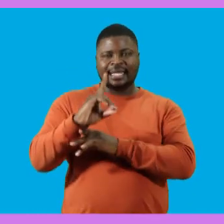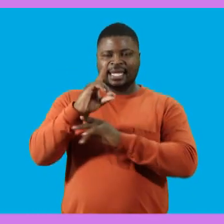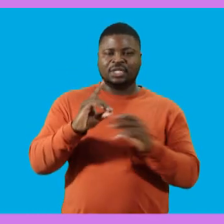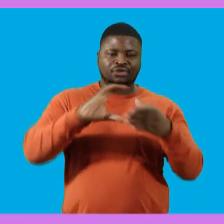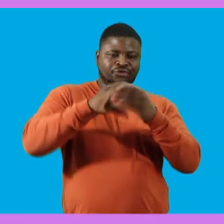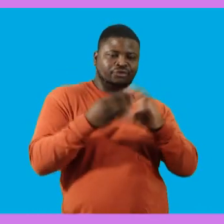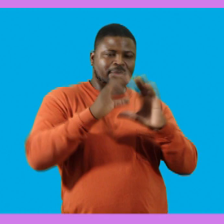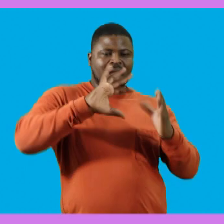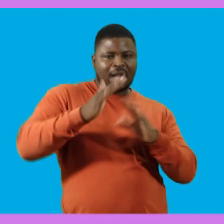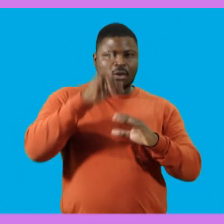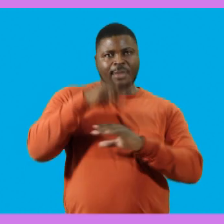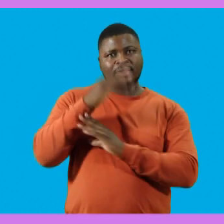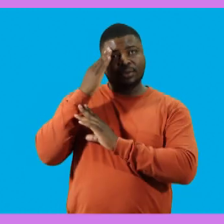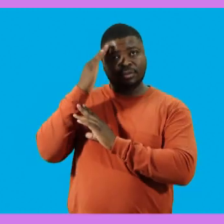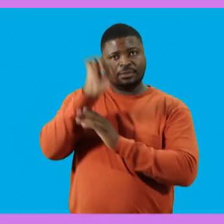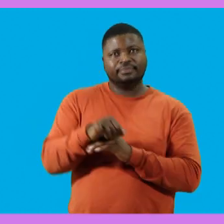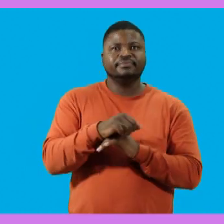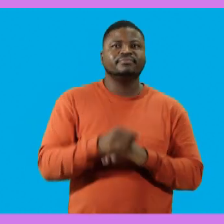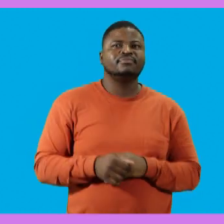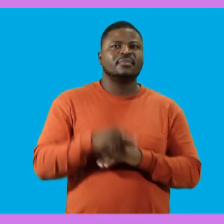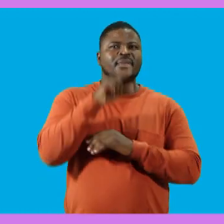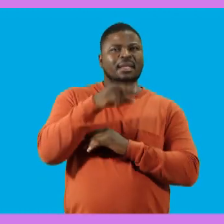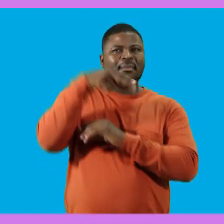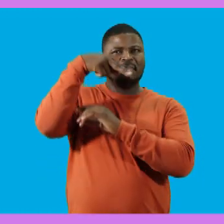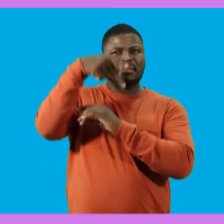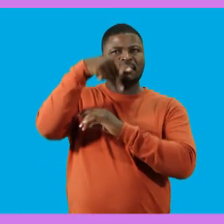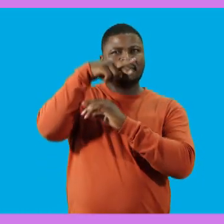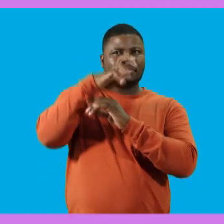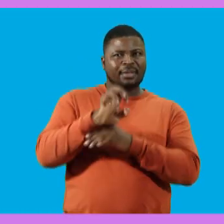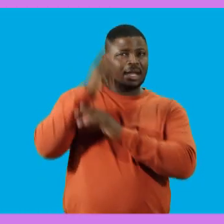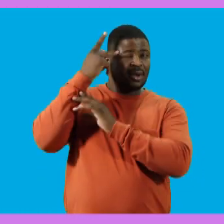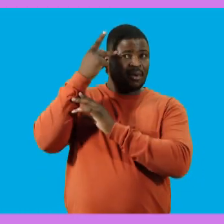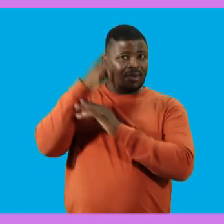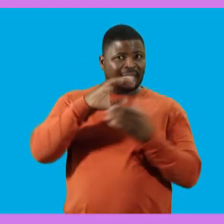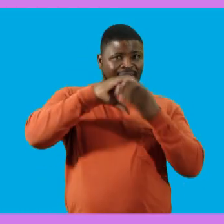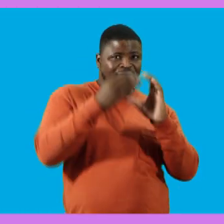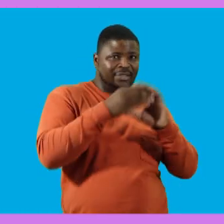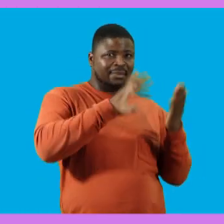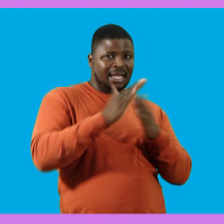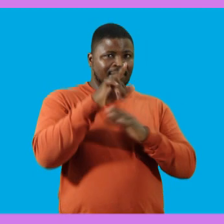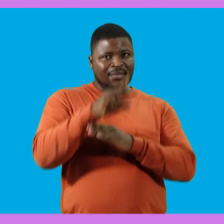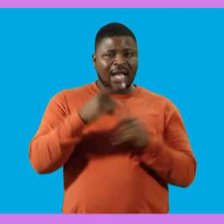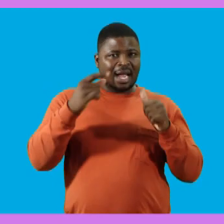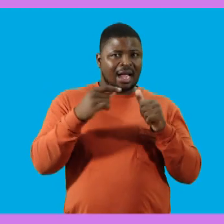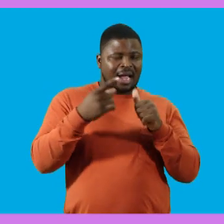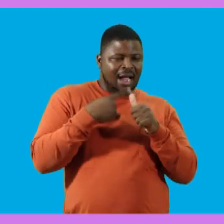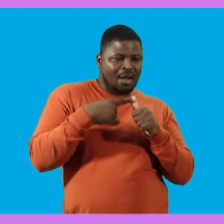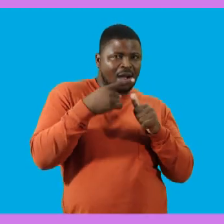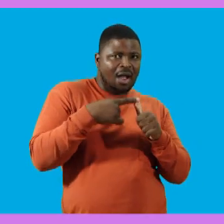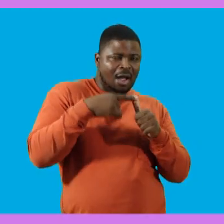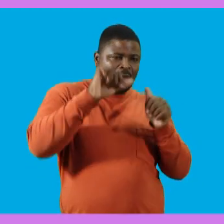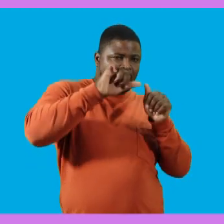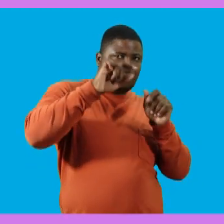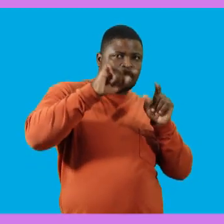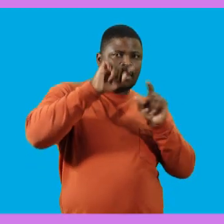Now let's go to a pre-knowledge question. Calculate the perimeter of the following figure. Now, as you